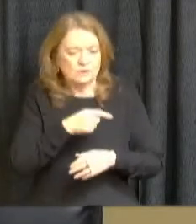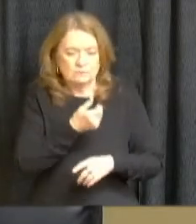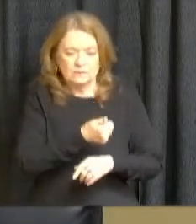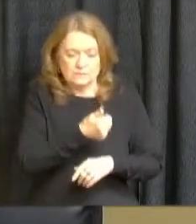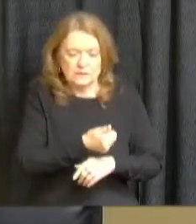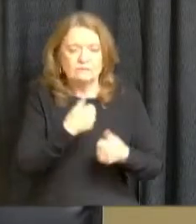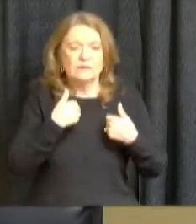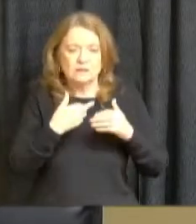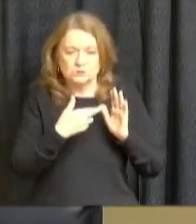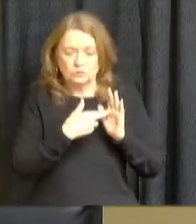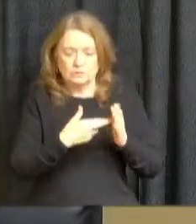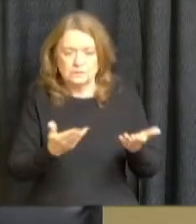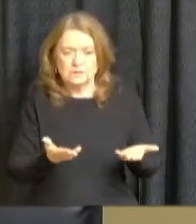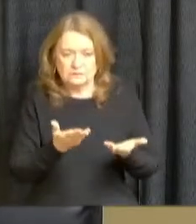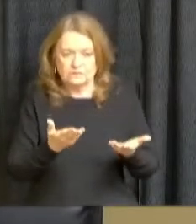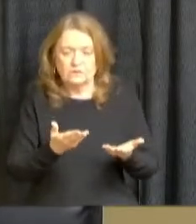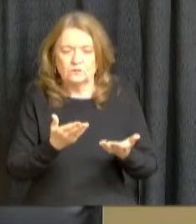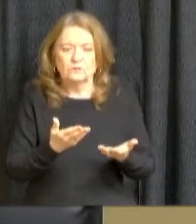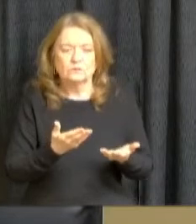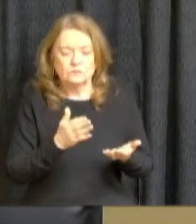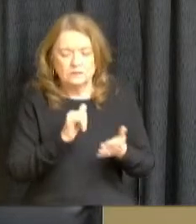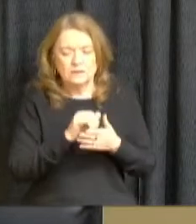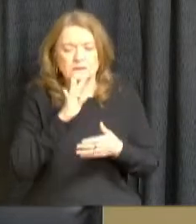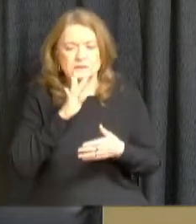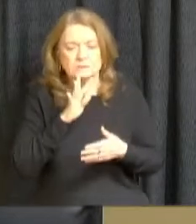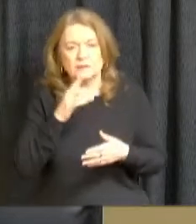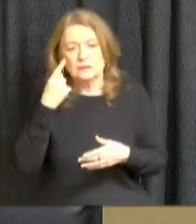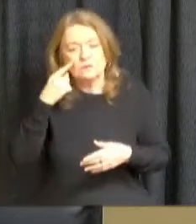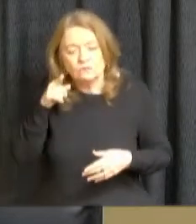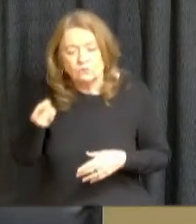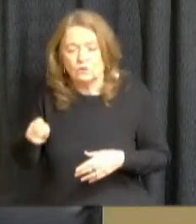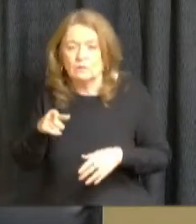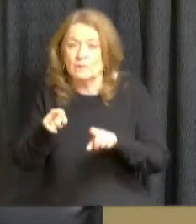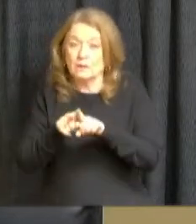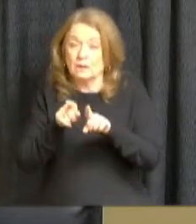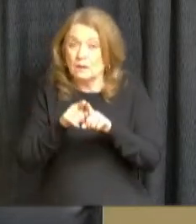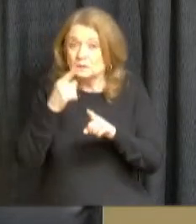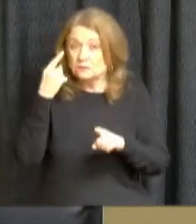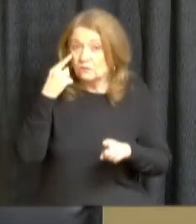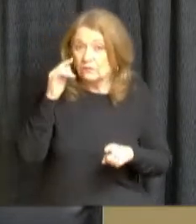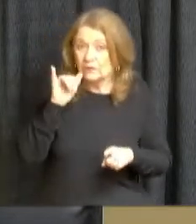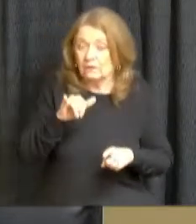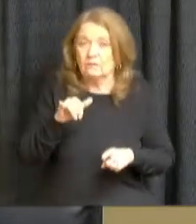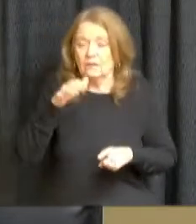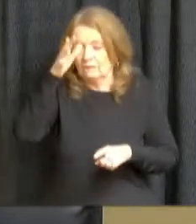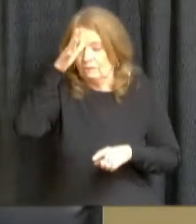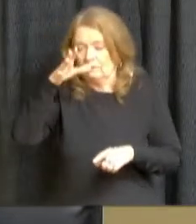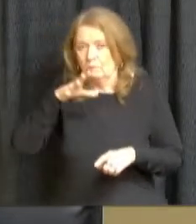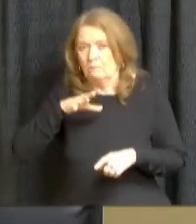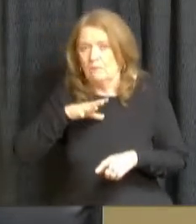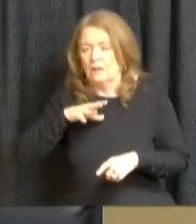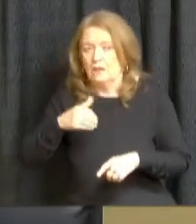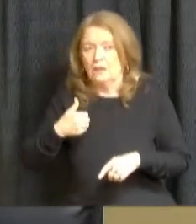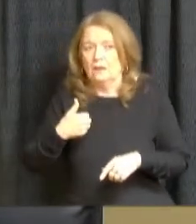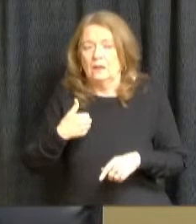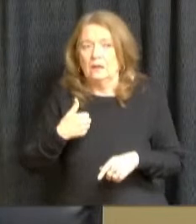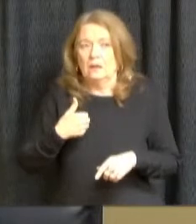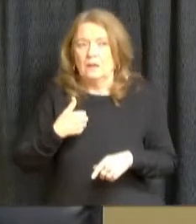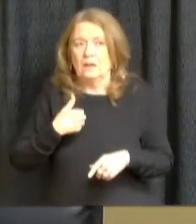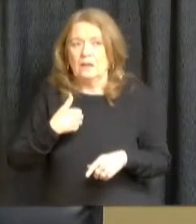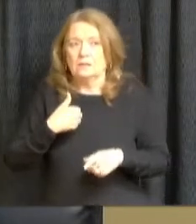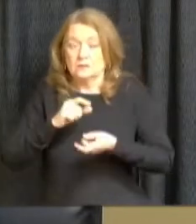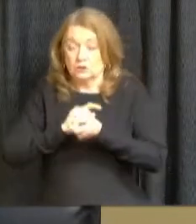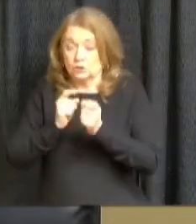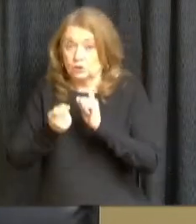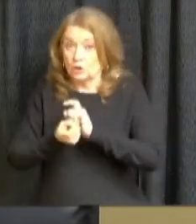a representative here that is speaking up for him. And I also think that the man has a change